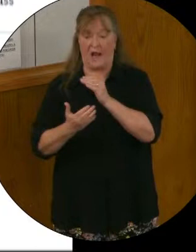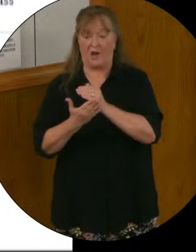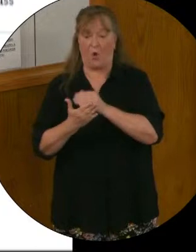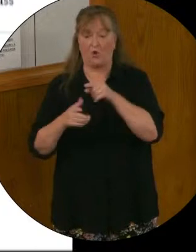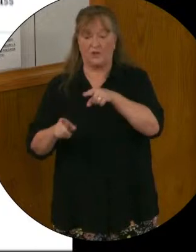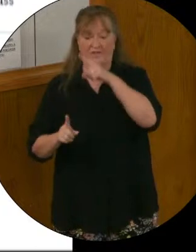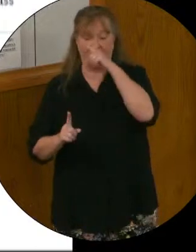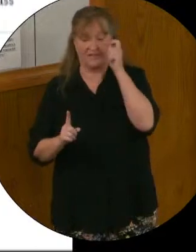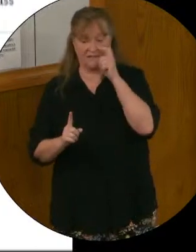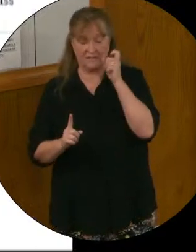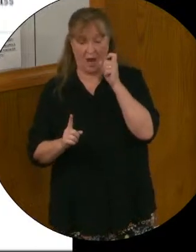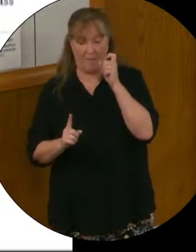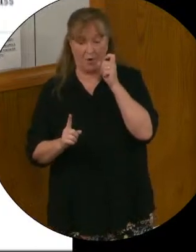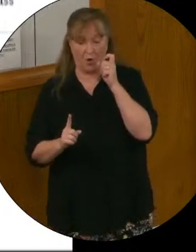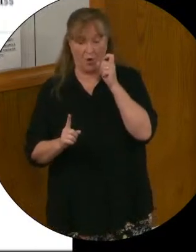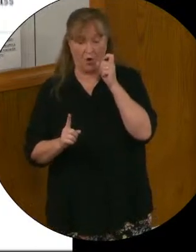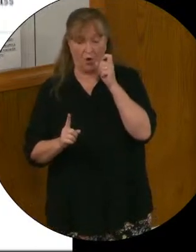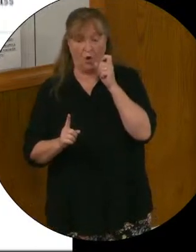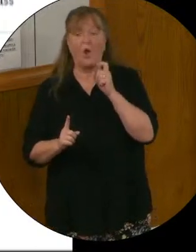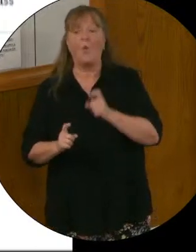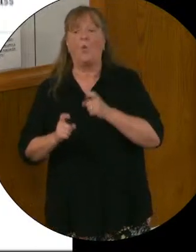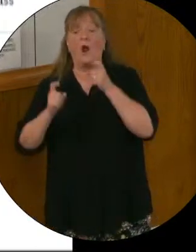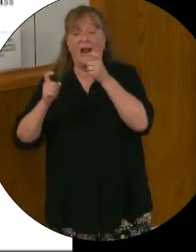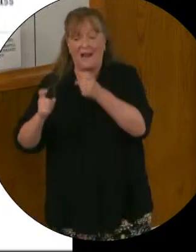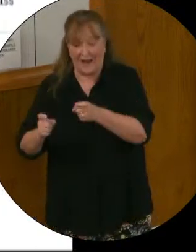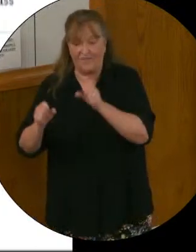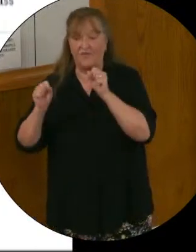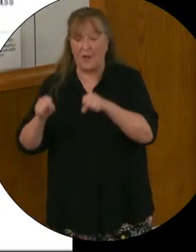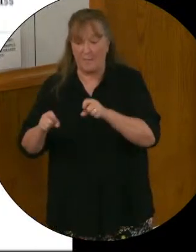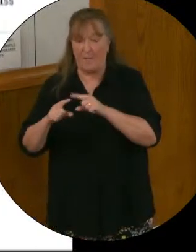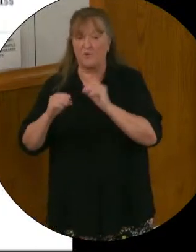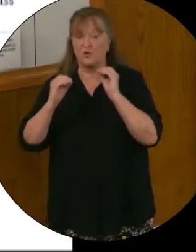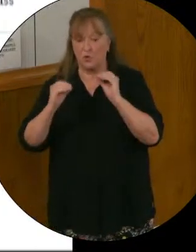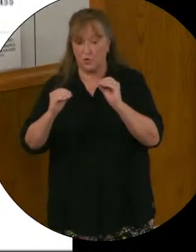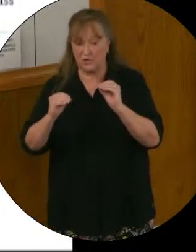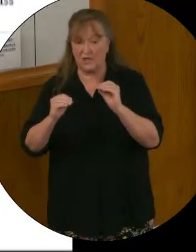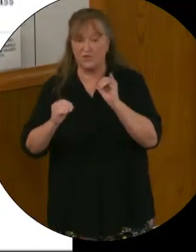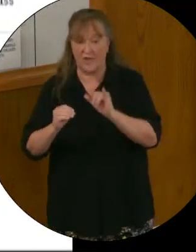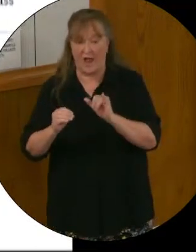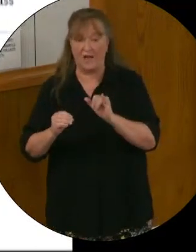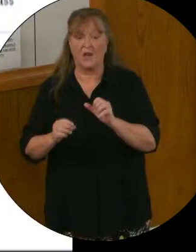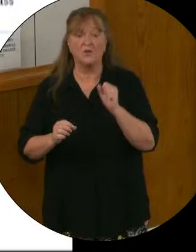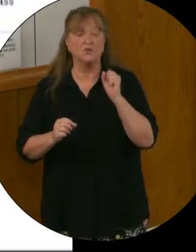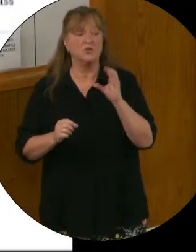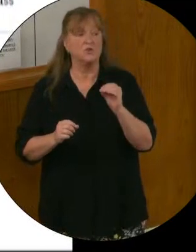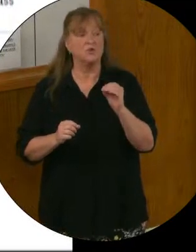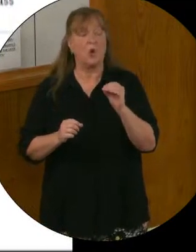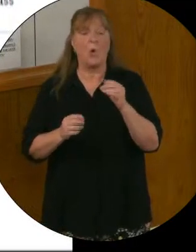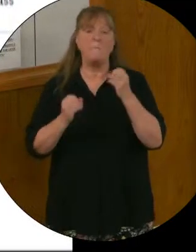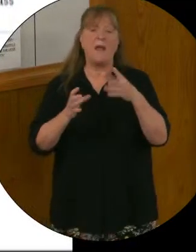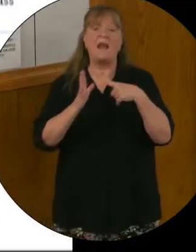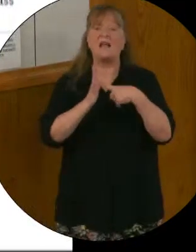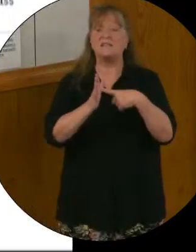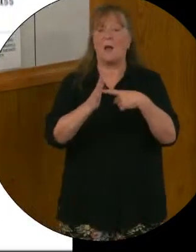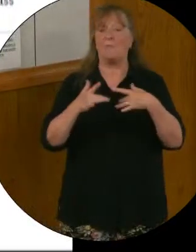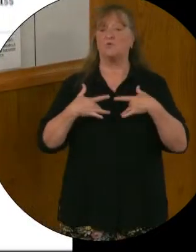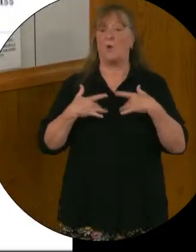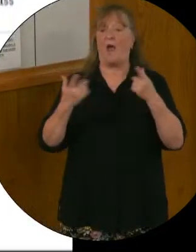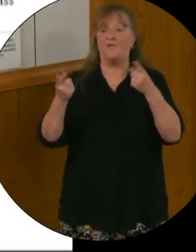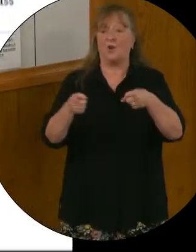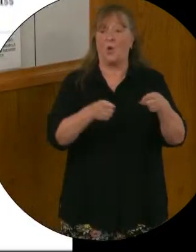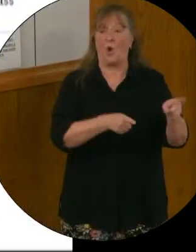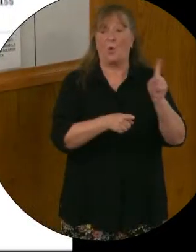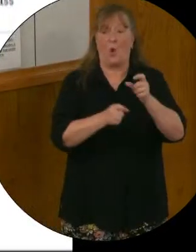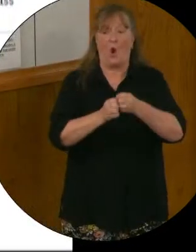this summer, which will give them the ability to be able to teach that. So that's just one of many examples that we have going on where